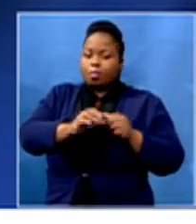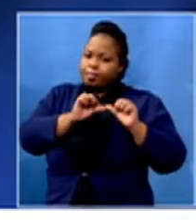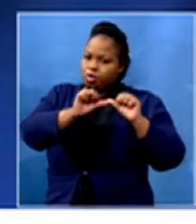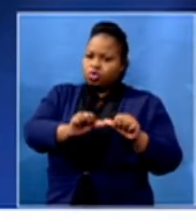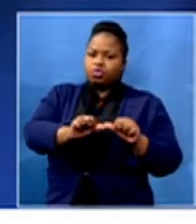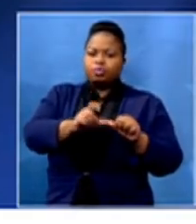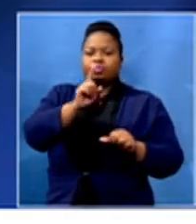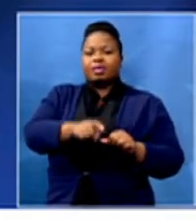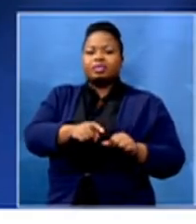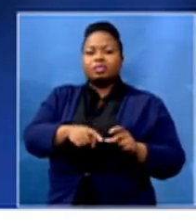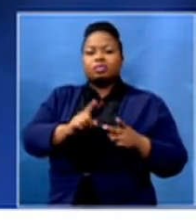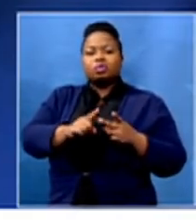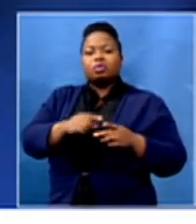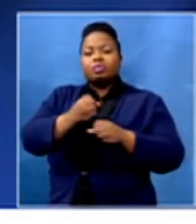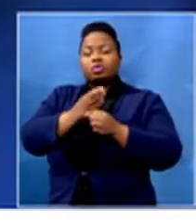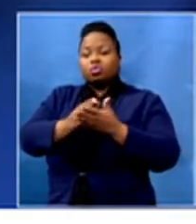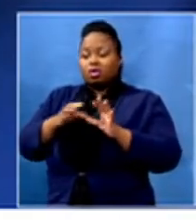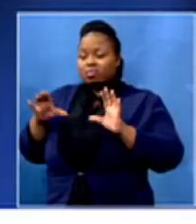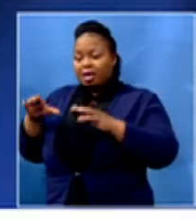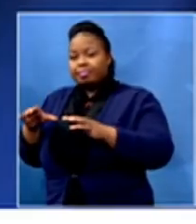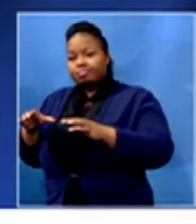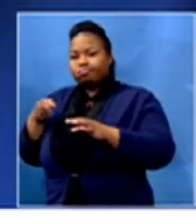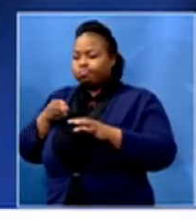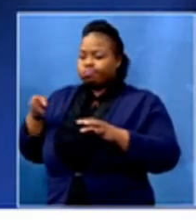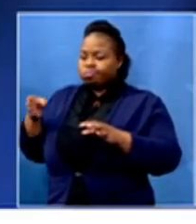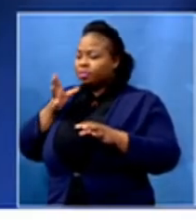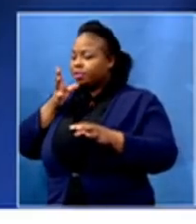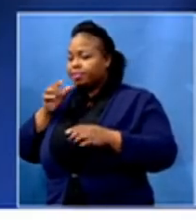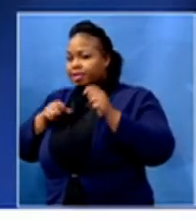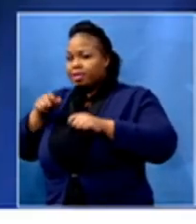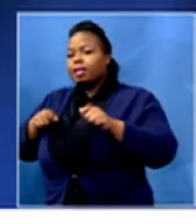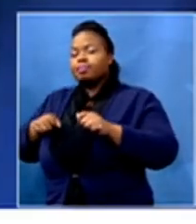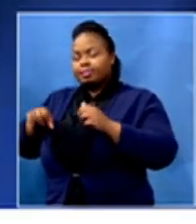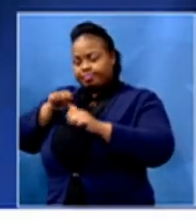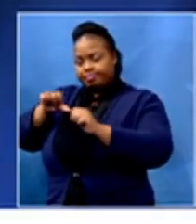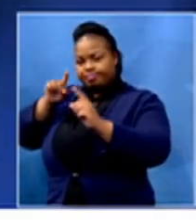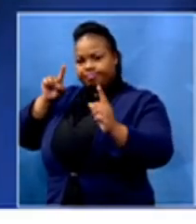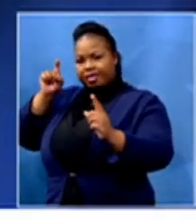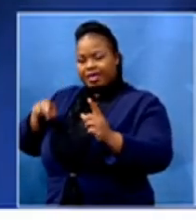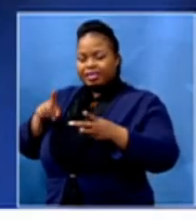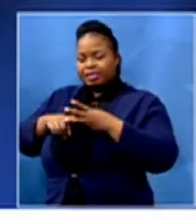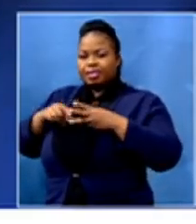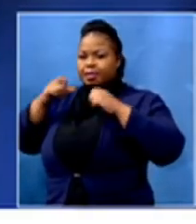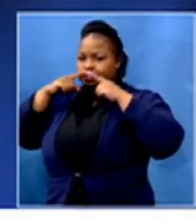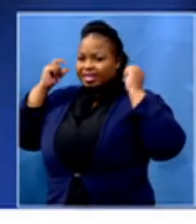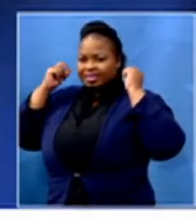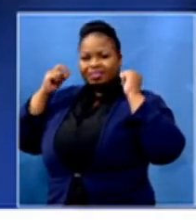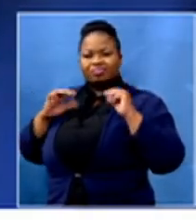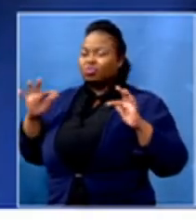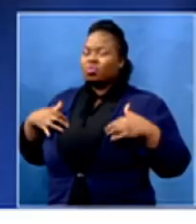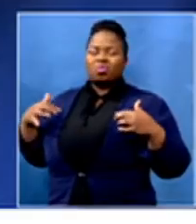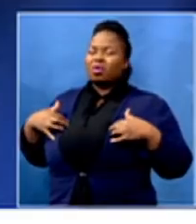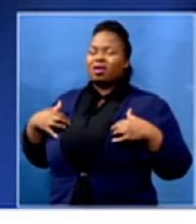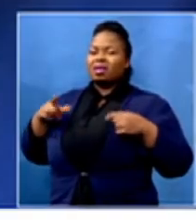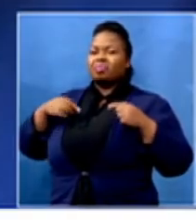as groups, we must make sure that there's distancing and make sure that everybody is wearing a mask. And you don't need to worry about a